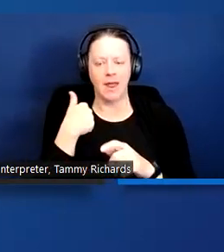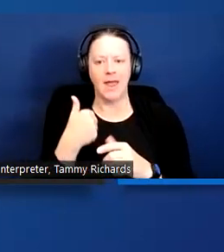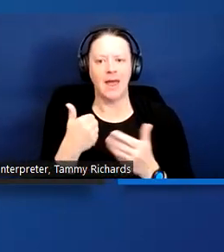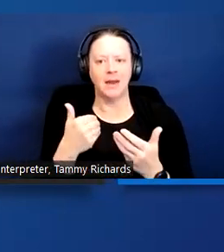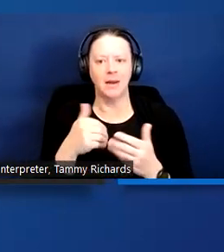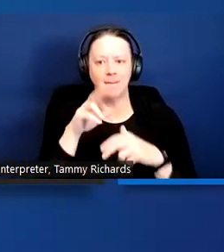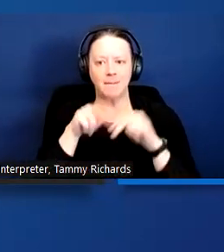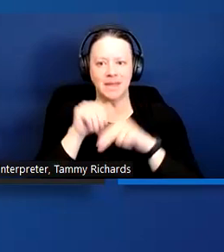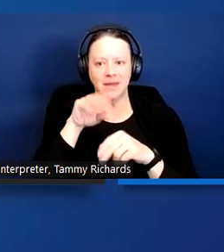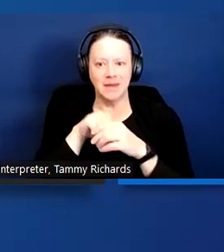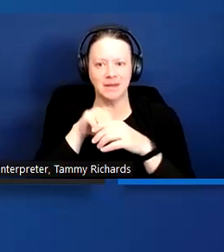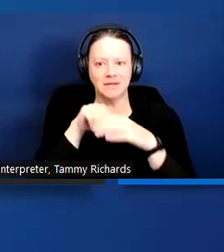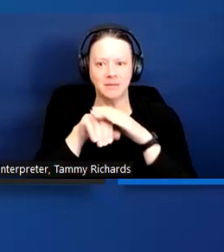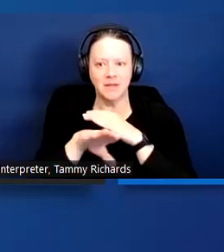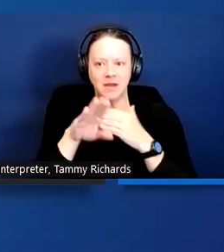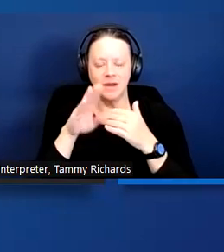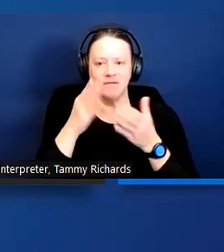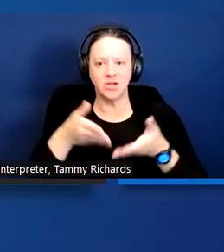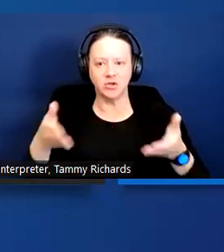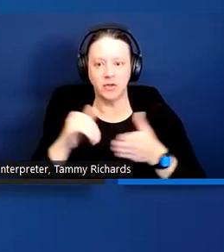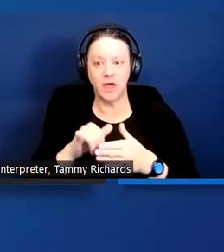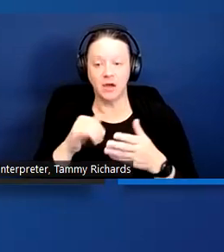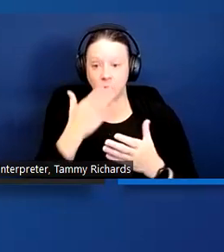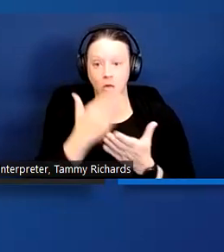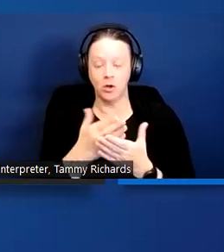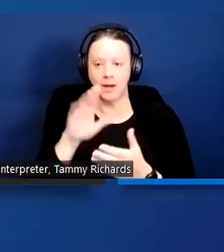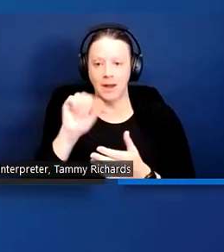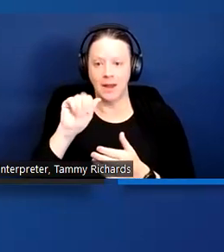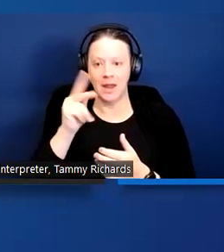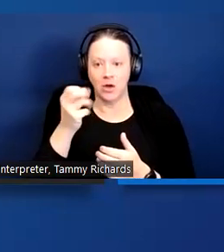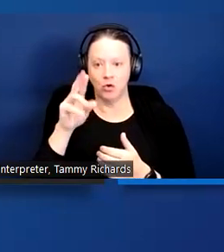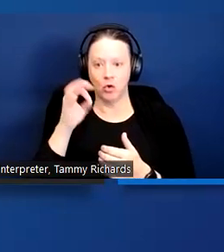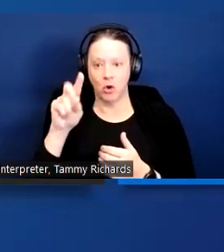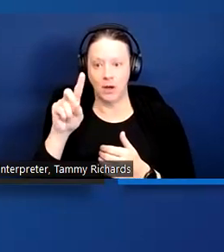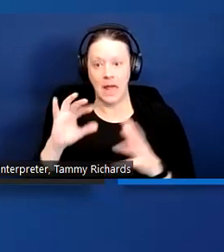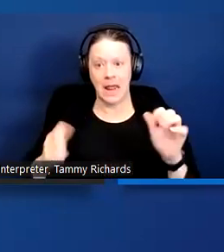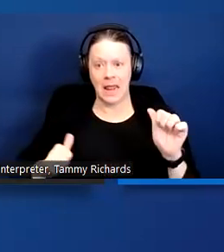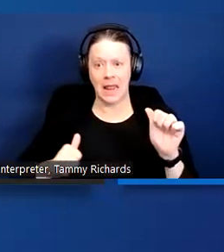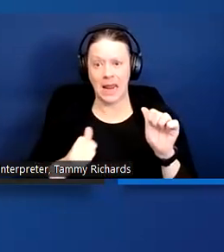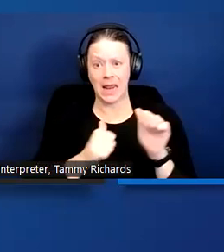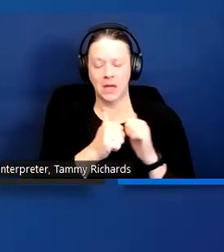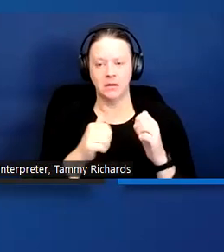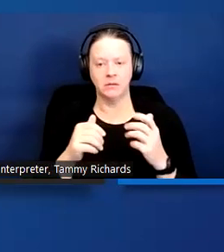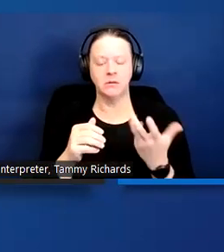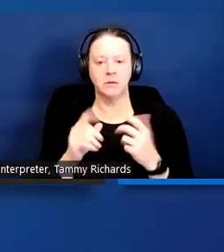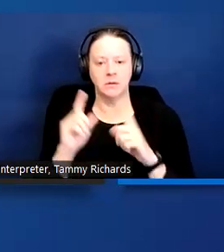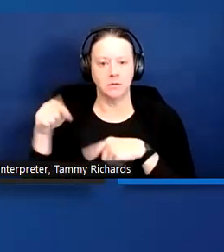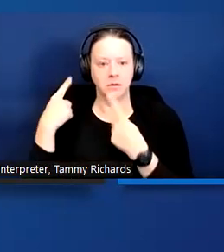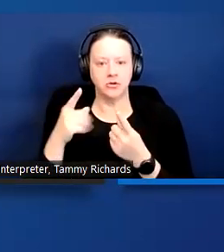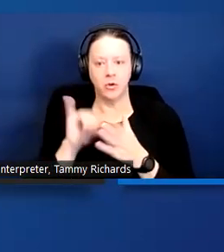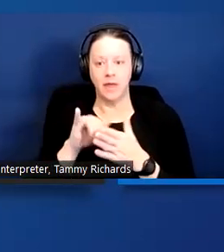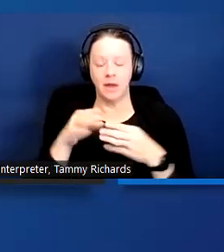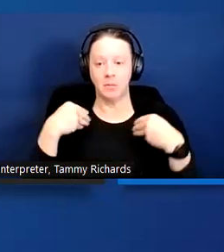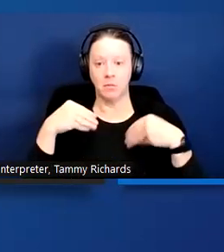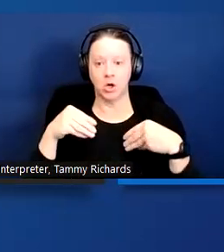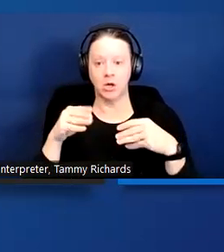good. So Android has spent a lot of time catching up. So that market share